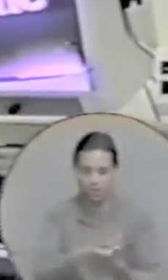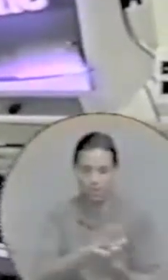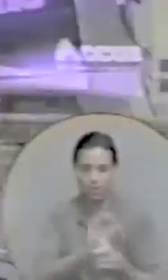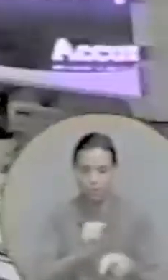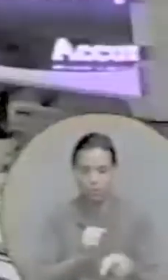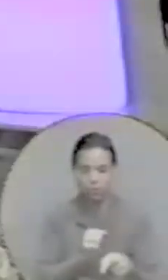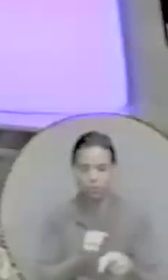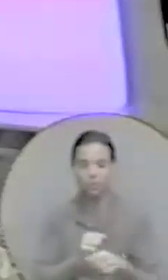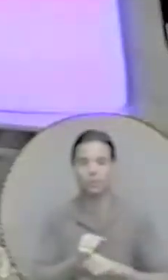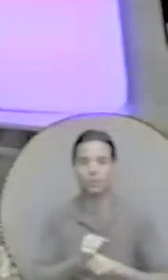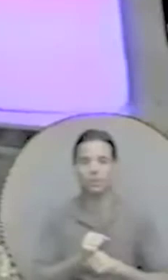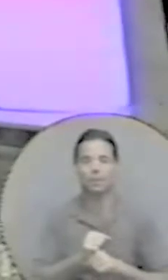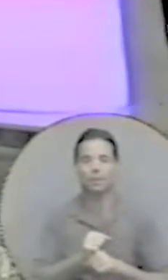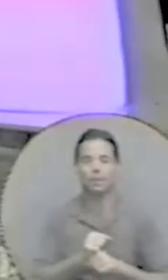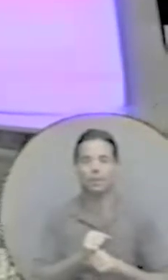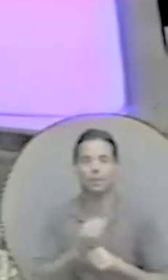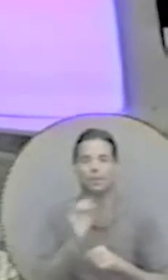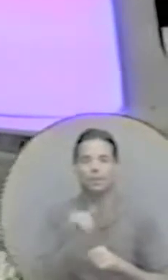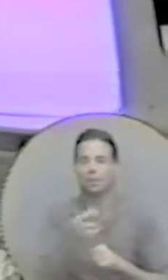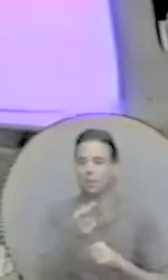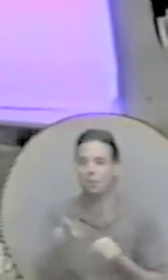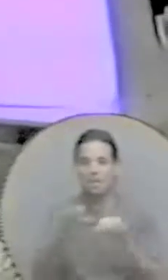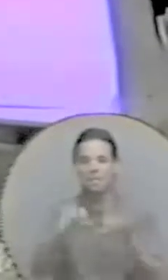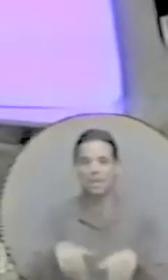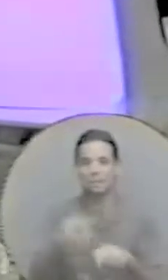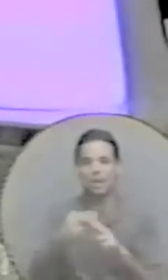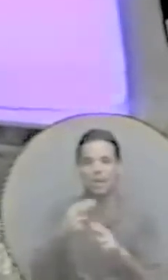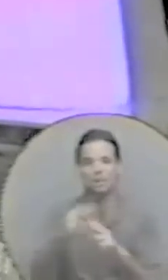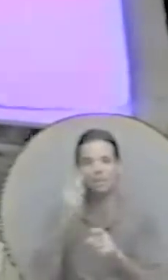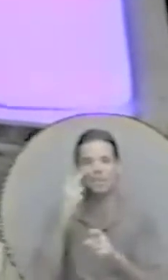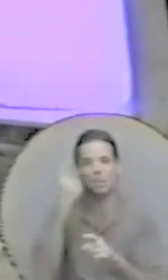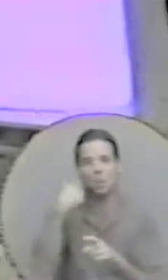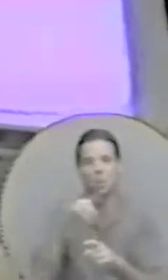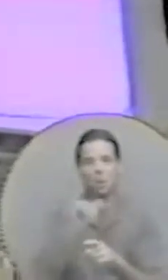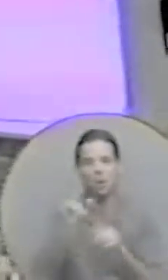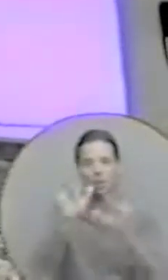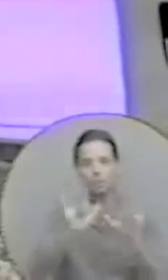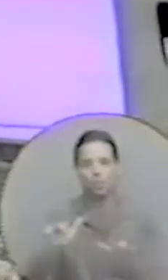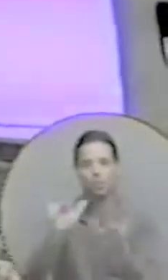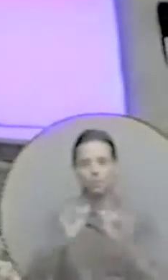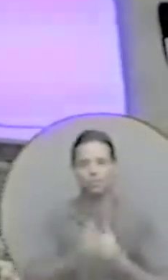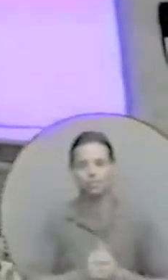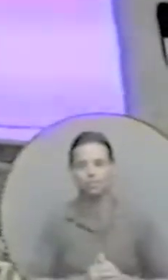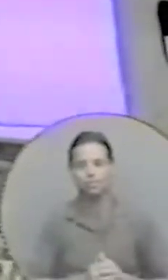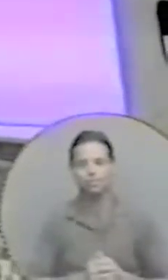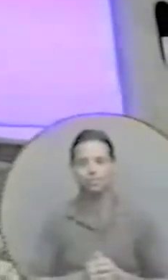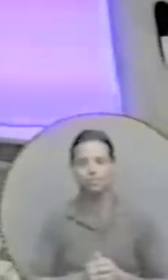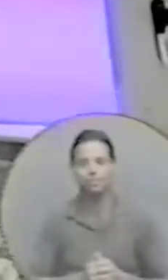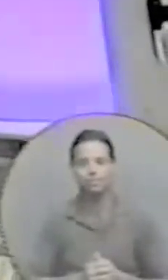page. The rest of the right, I'll just type my name, and you can see how it would come out on the computer.